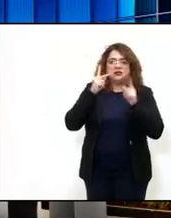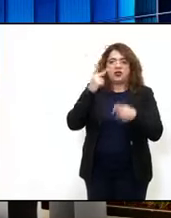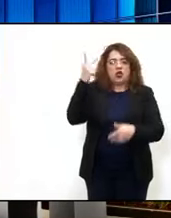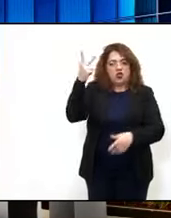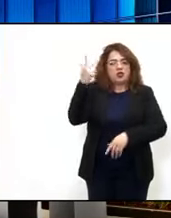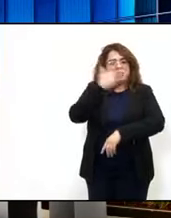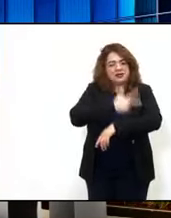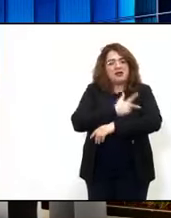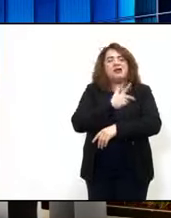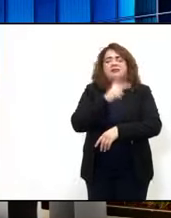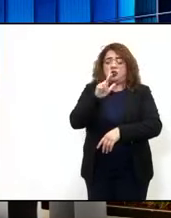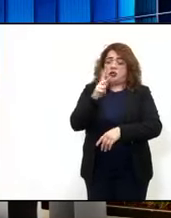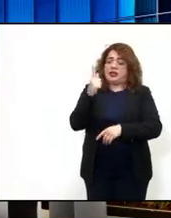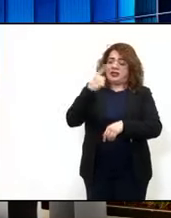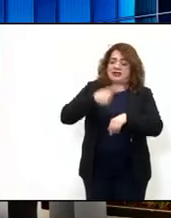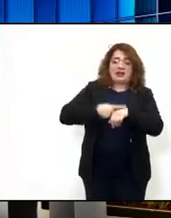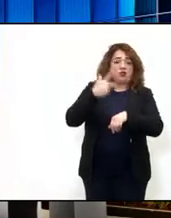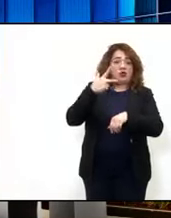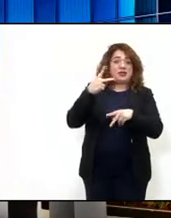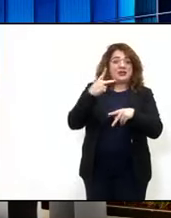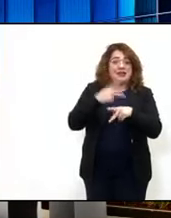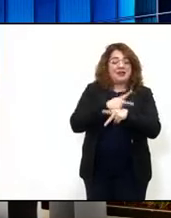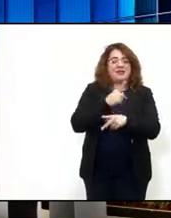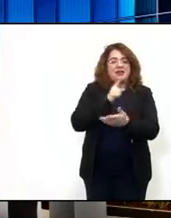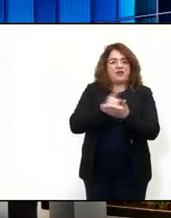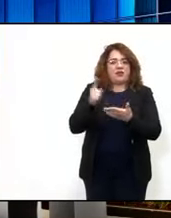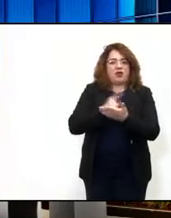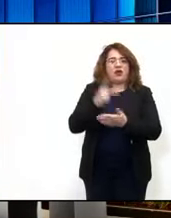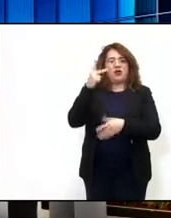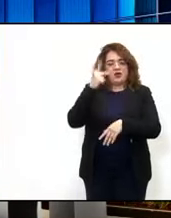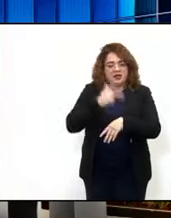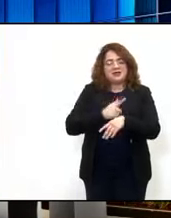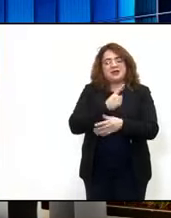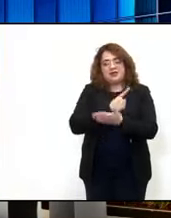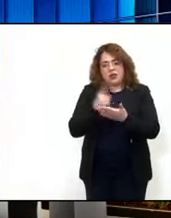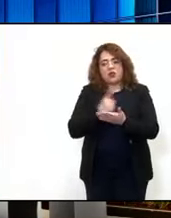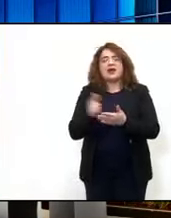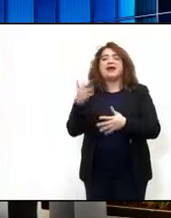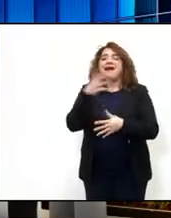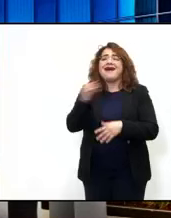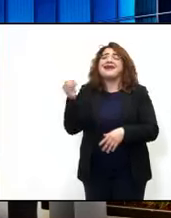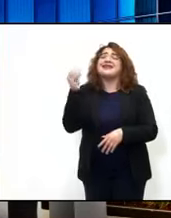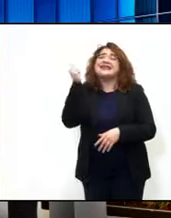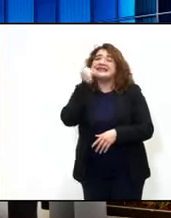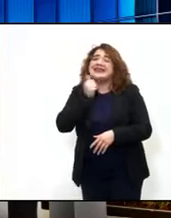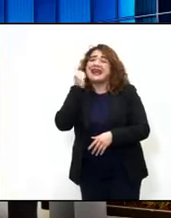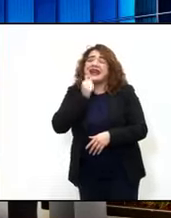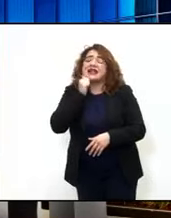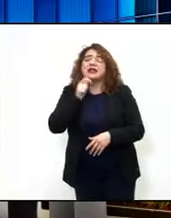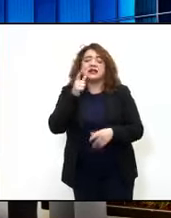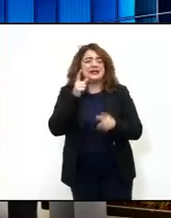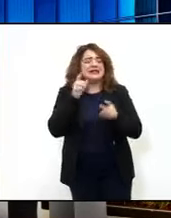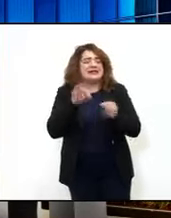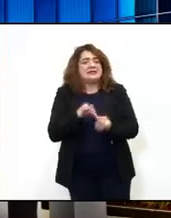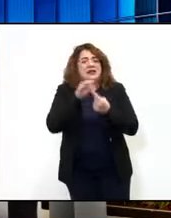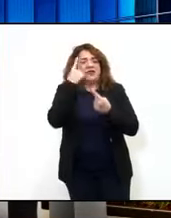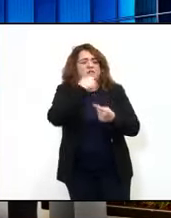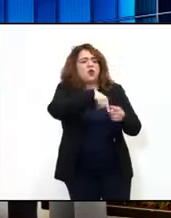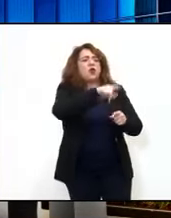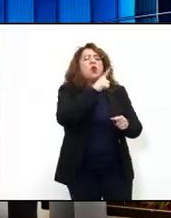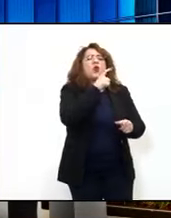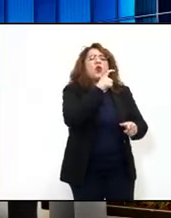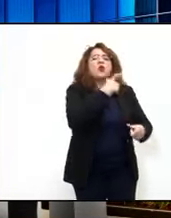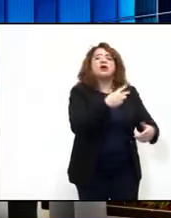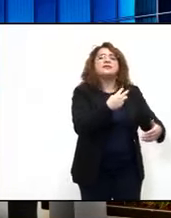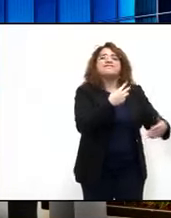week going forward, as well as on a daily basis for people who are homebound. So we are seeking to be able that people